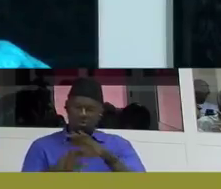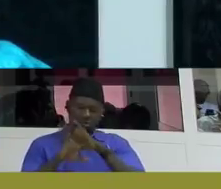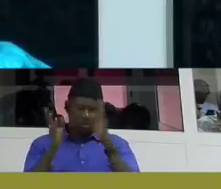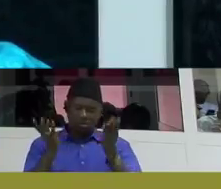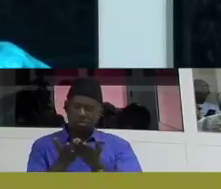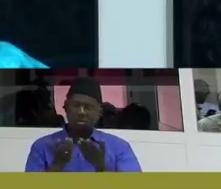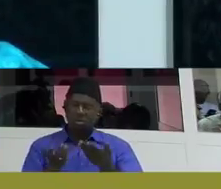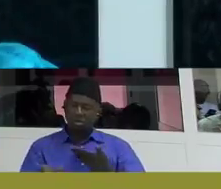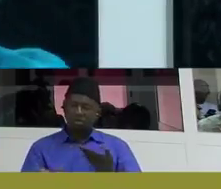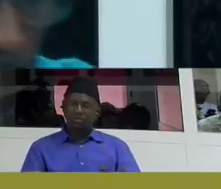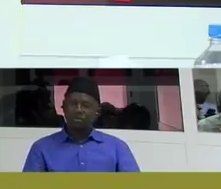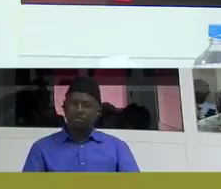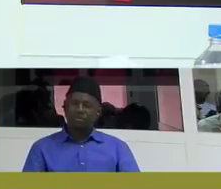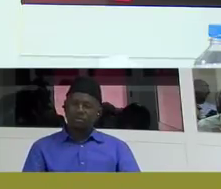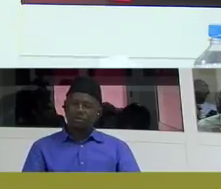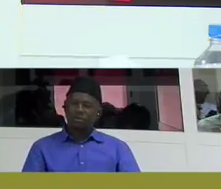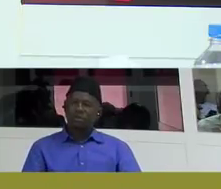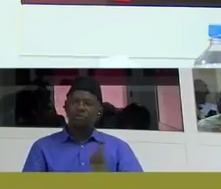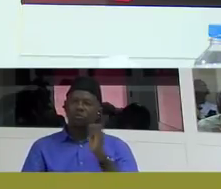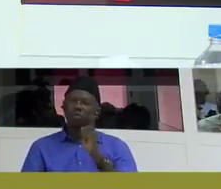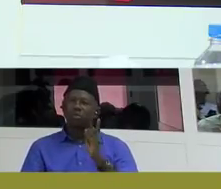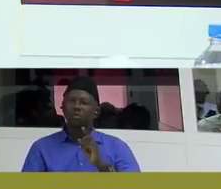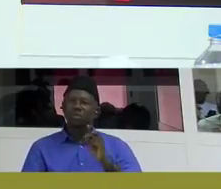And what was that declaration?